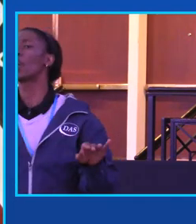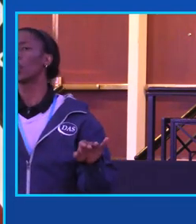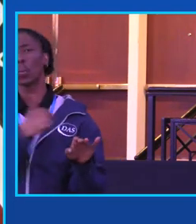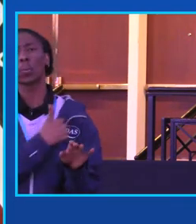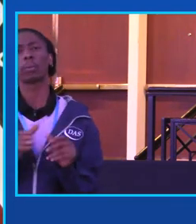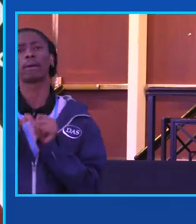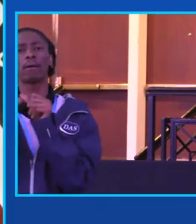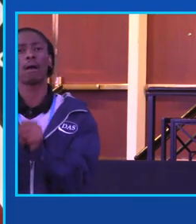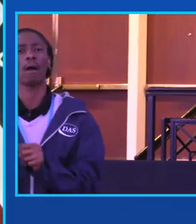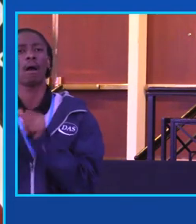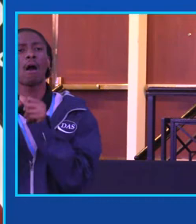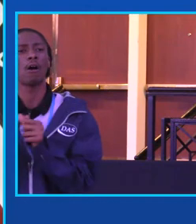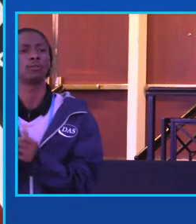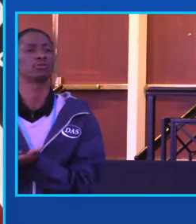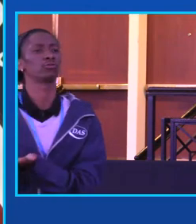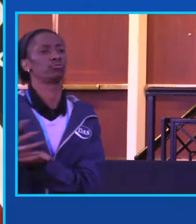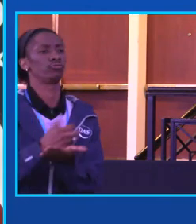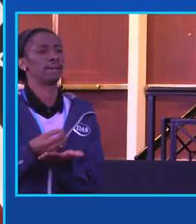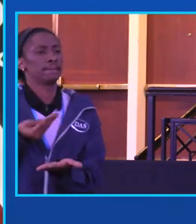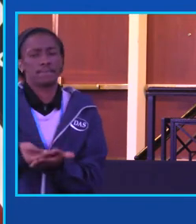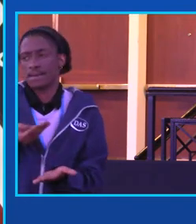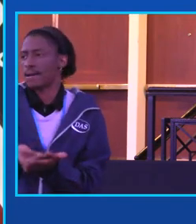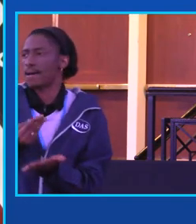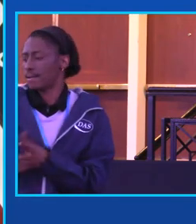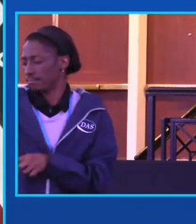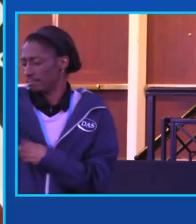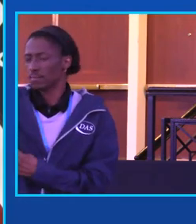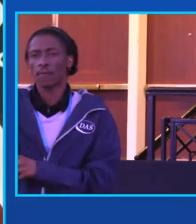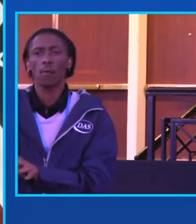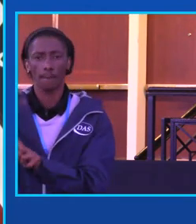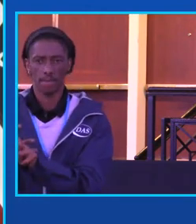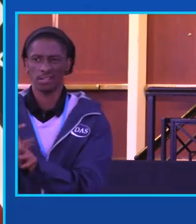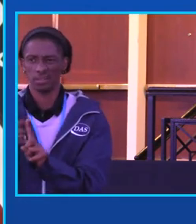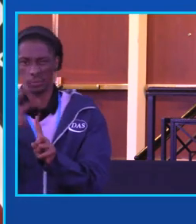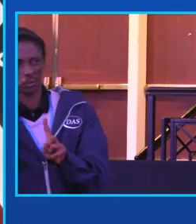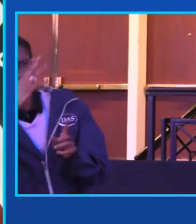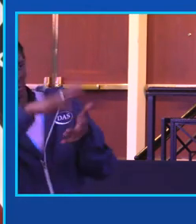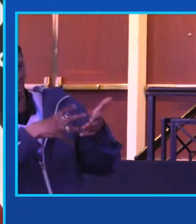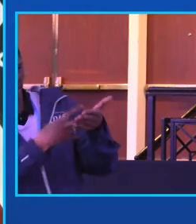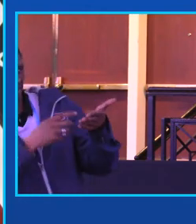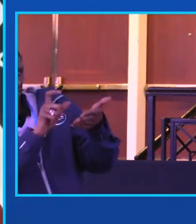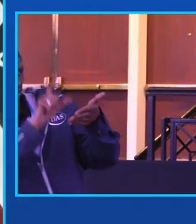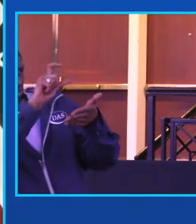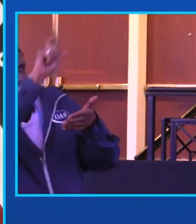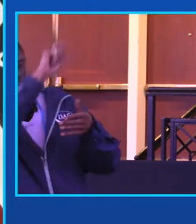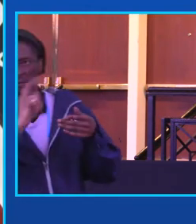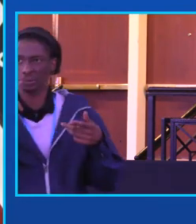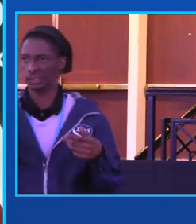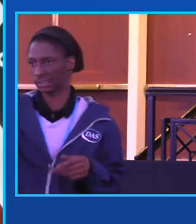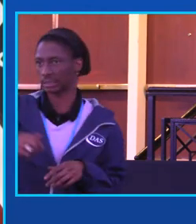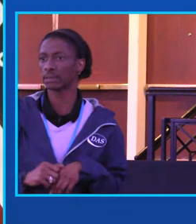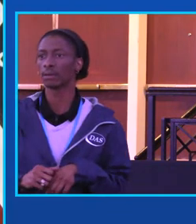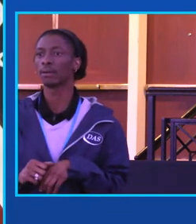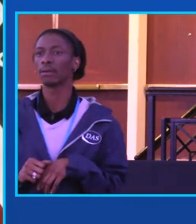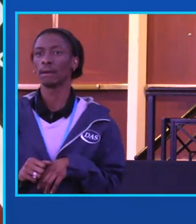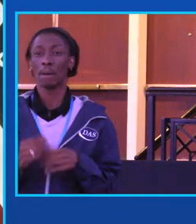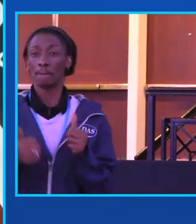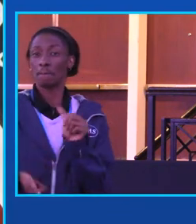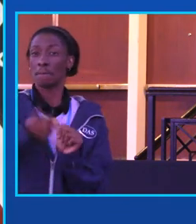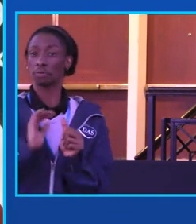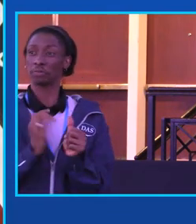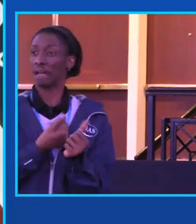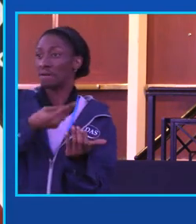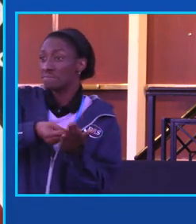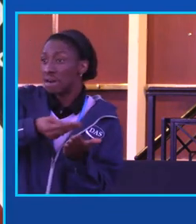constantly raise money the last 4 months, as you can see from the graph in Senate races, the bulk of our money.